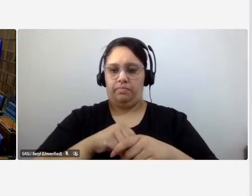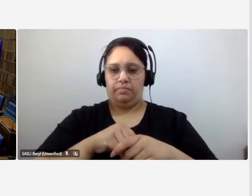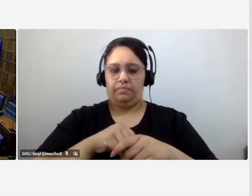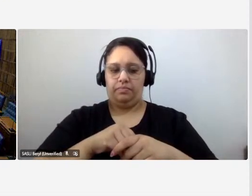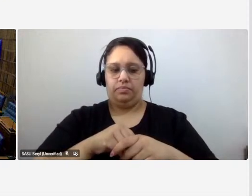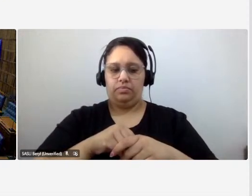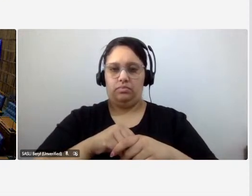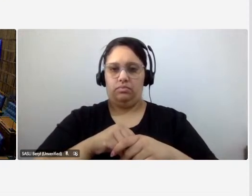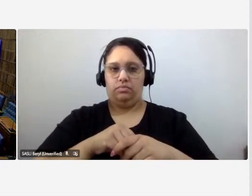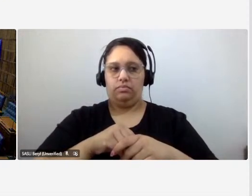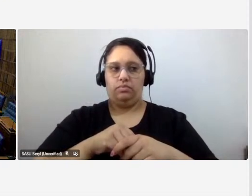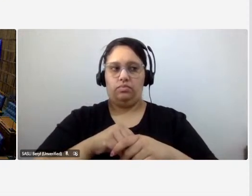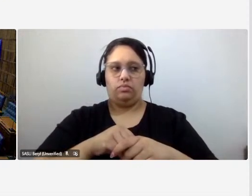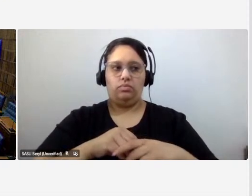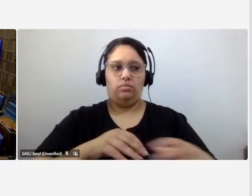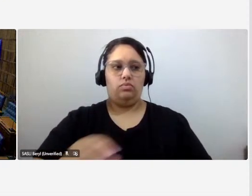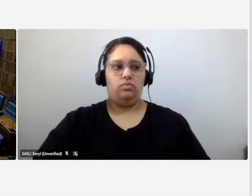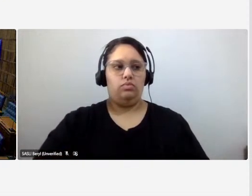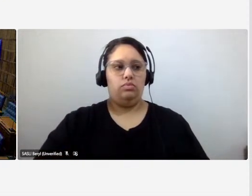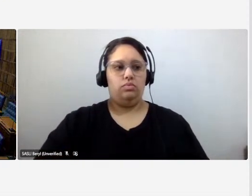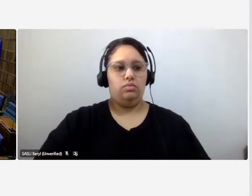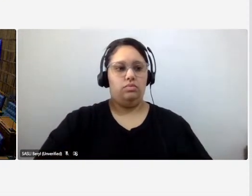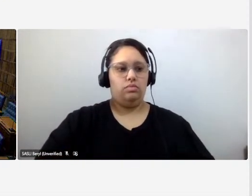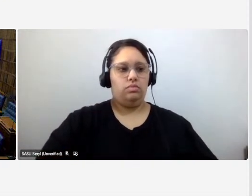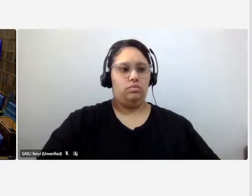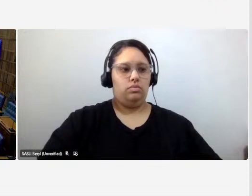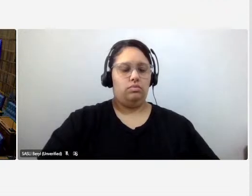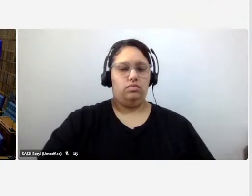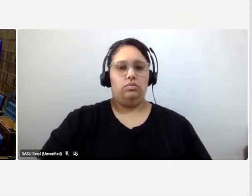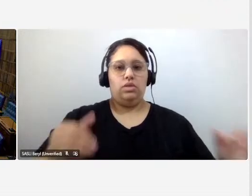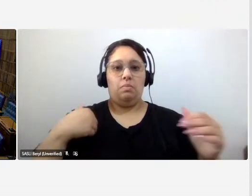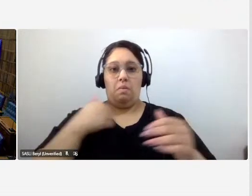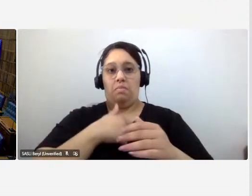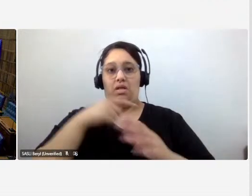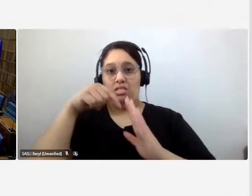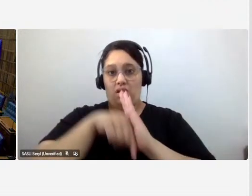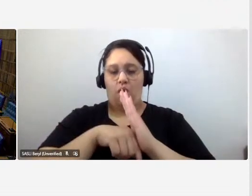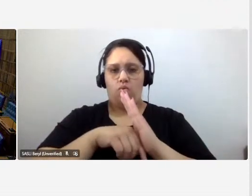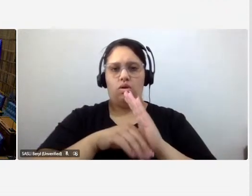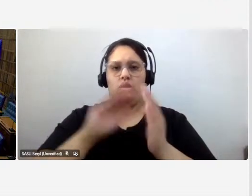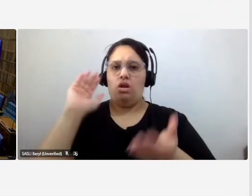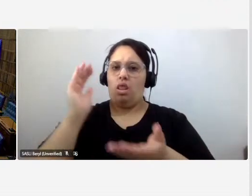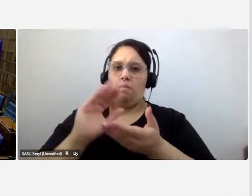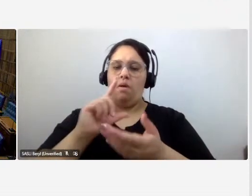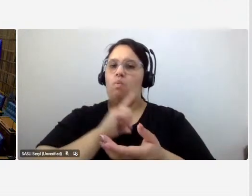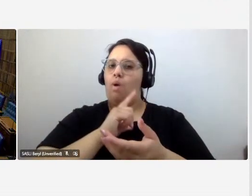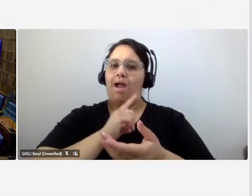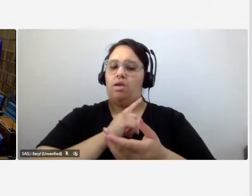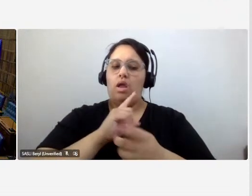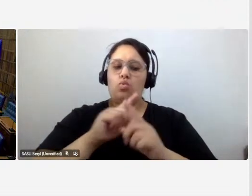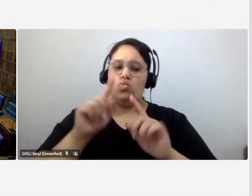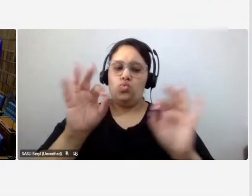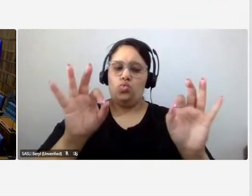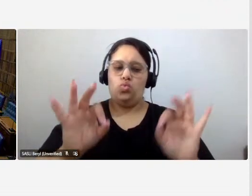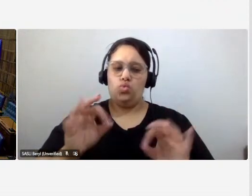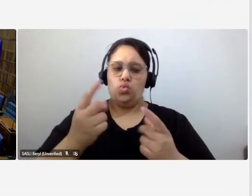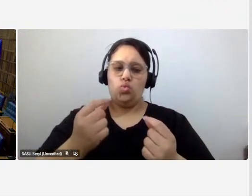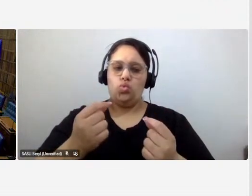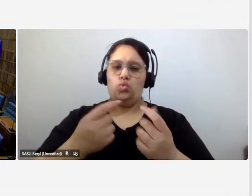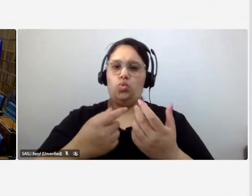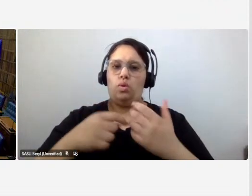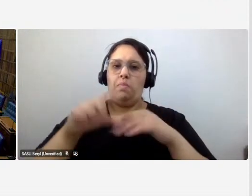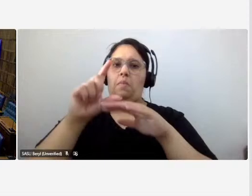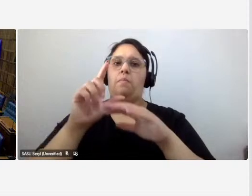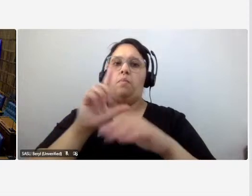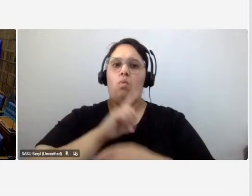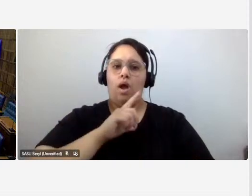there an indication as to if membership is indeed going down, why that is, and what attempts are being made to increase it? Because